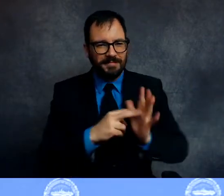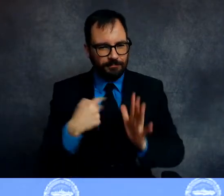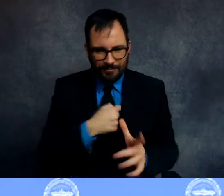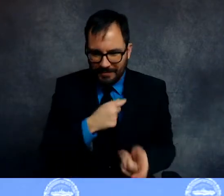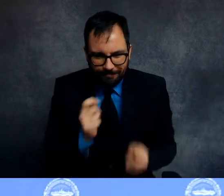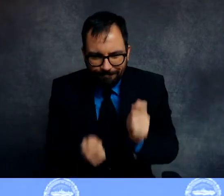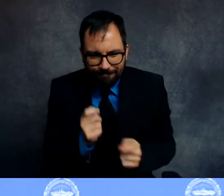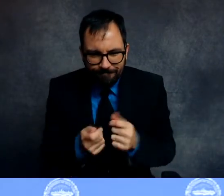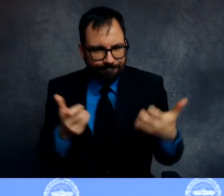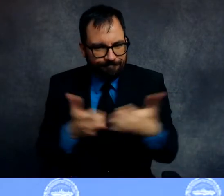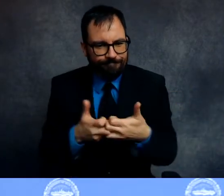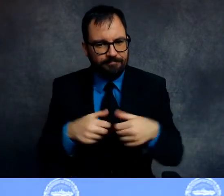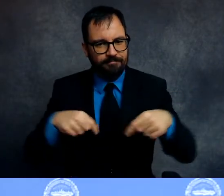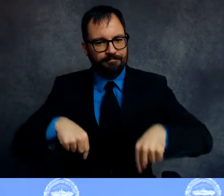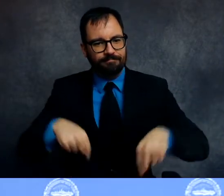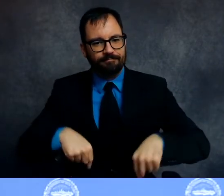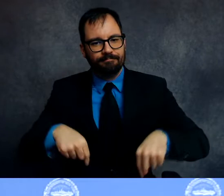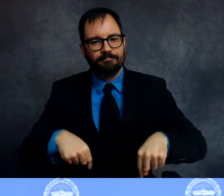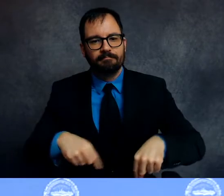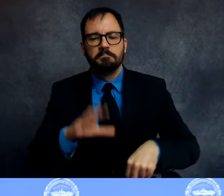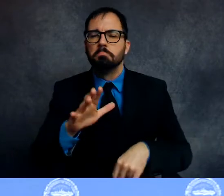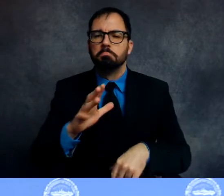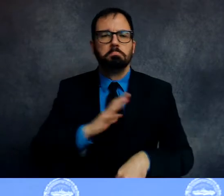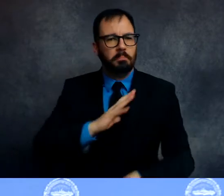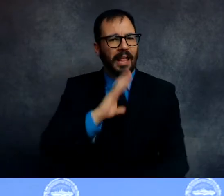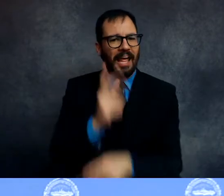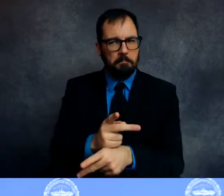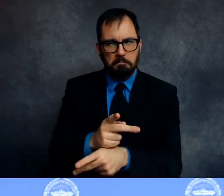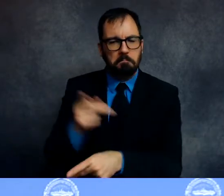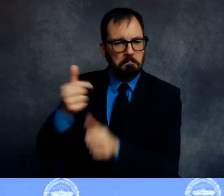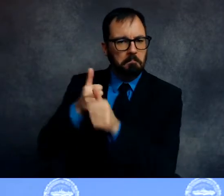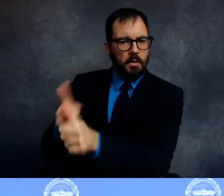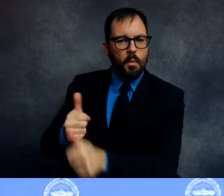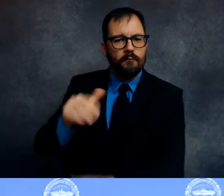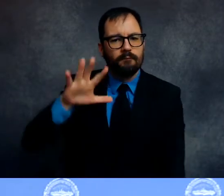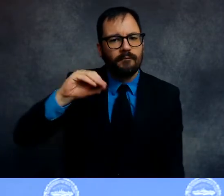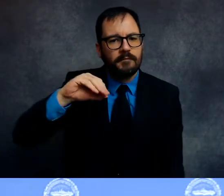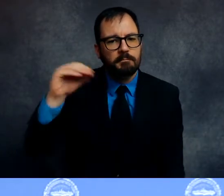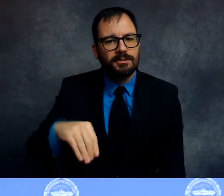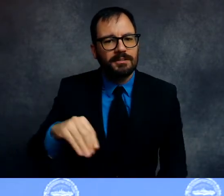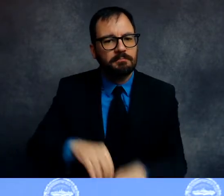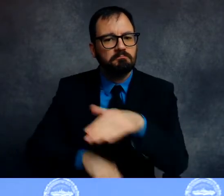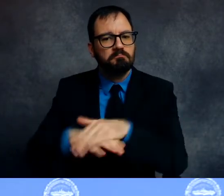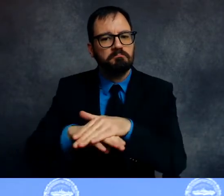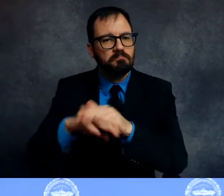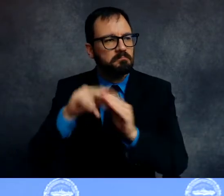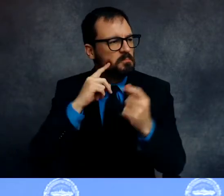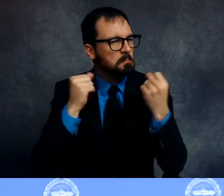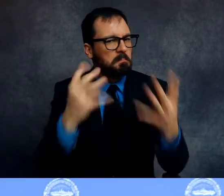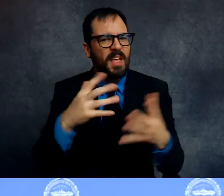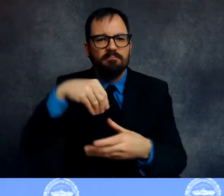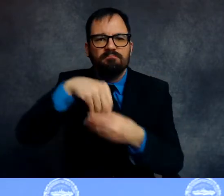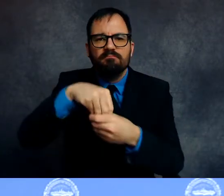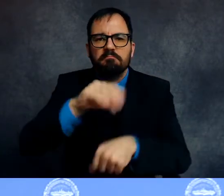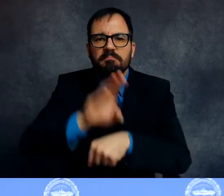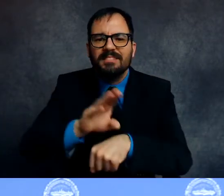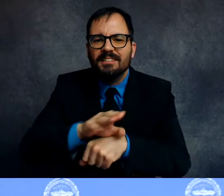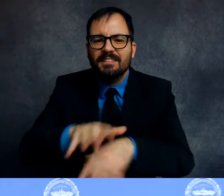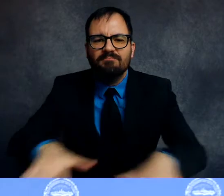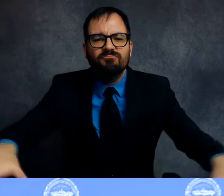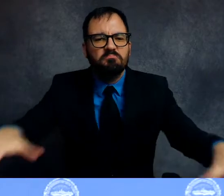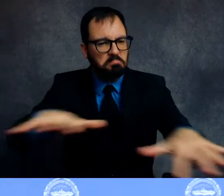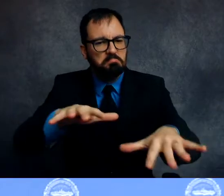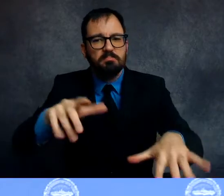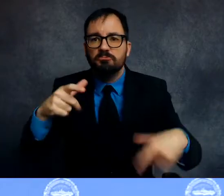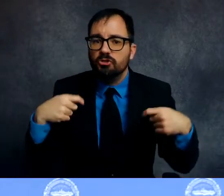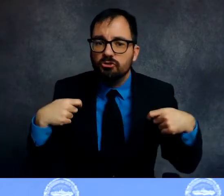guidance, and we take an approach that fits our unique qualities as a large, mostly dense city. So today,